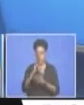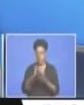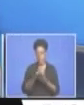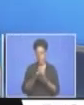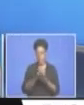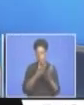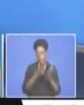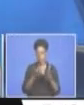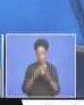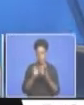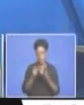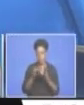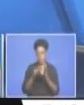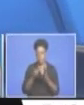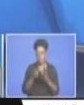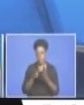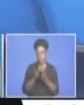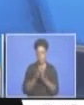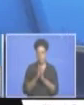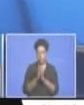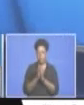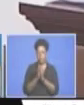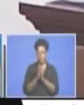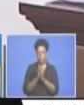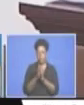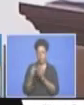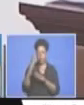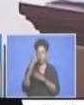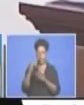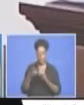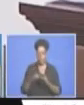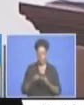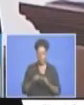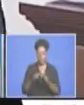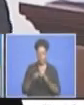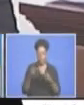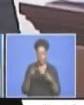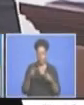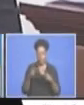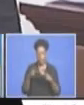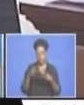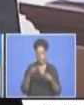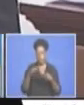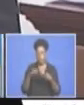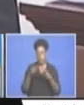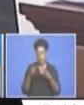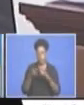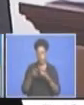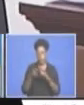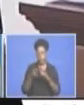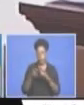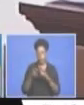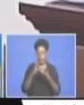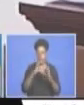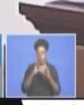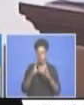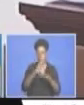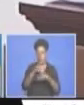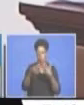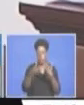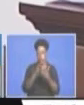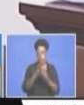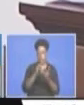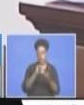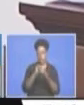to fix in the interim. We will continue to foster a relationship and open lines of communication with all sporting